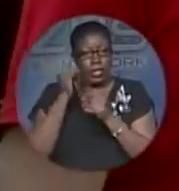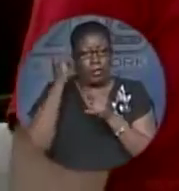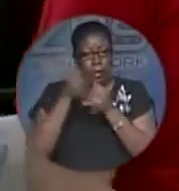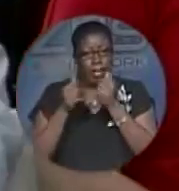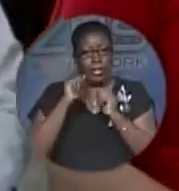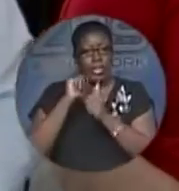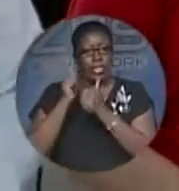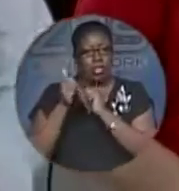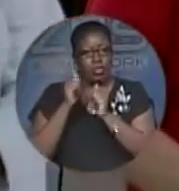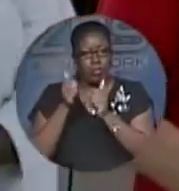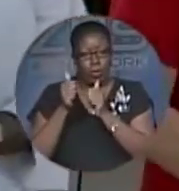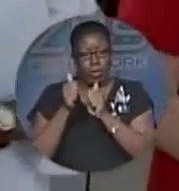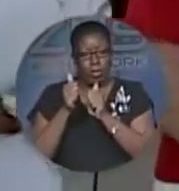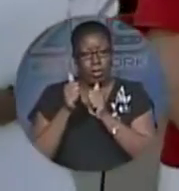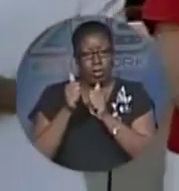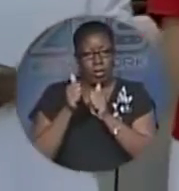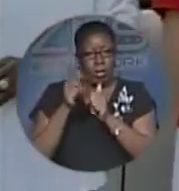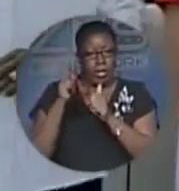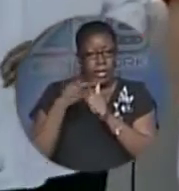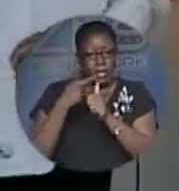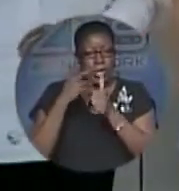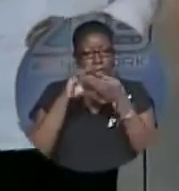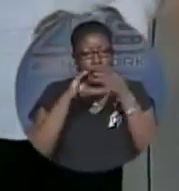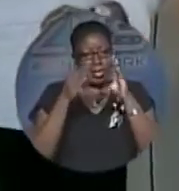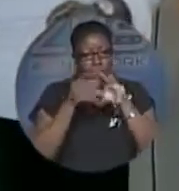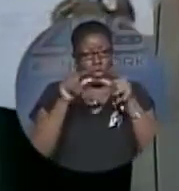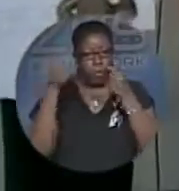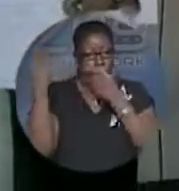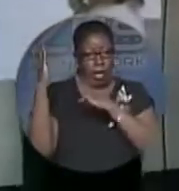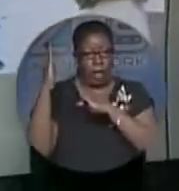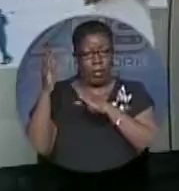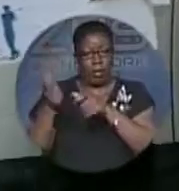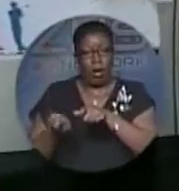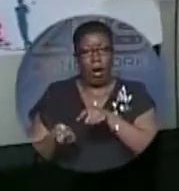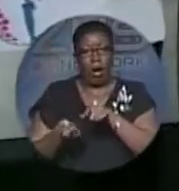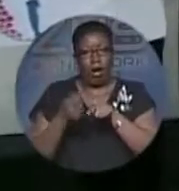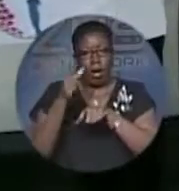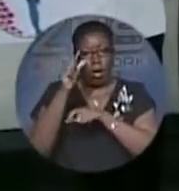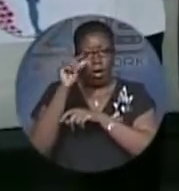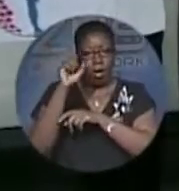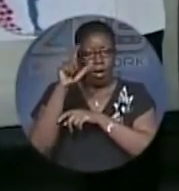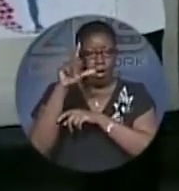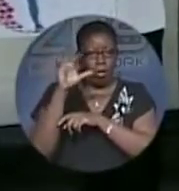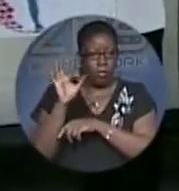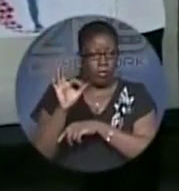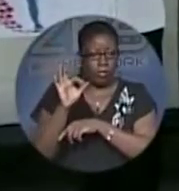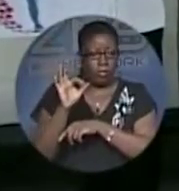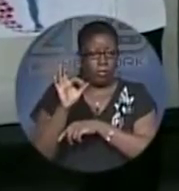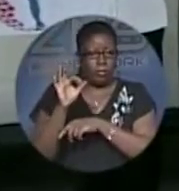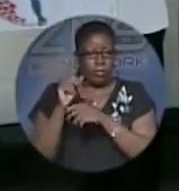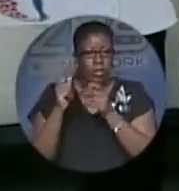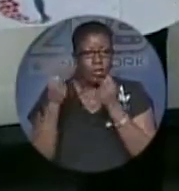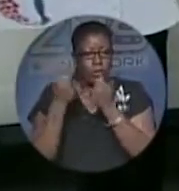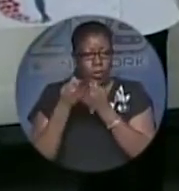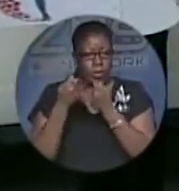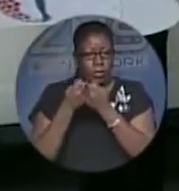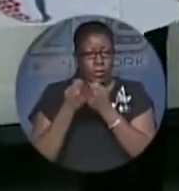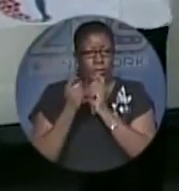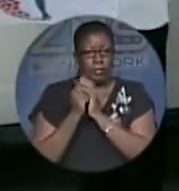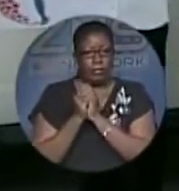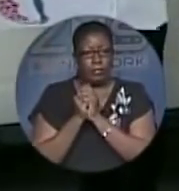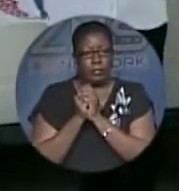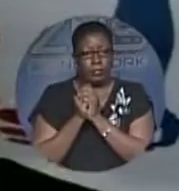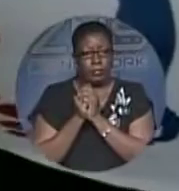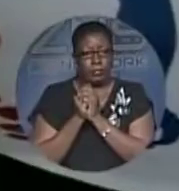sports from the second city, plans are well in place for the Grand Bahama Women's Golf Classic. Shakara Russell tells us more about this